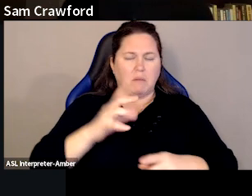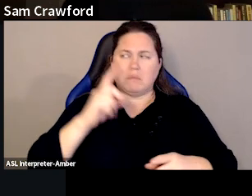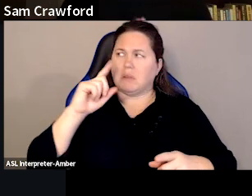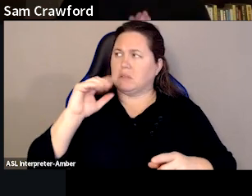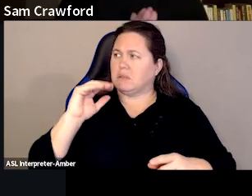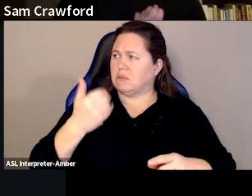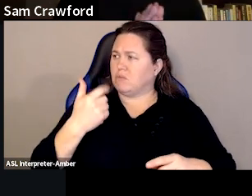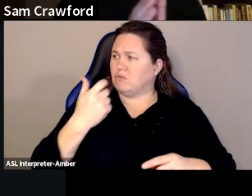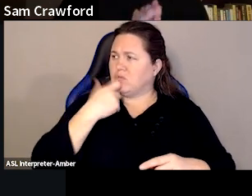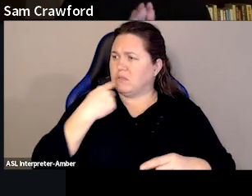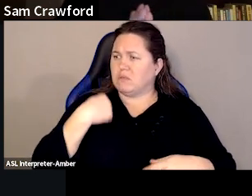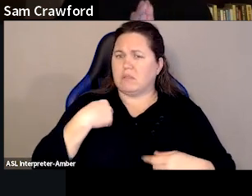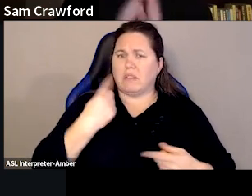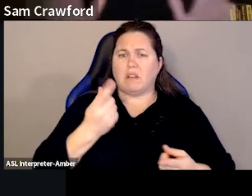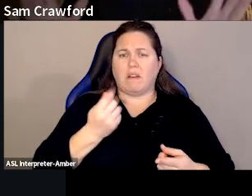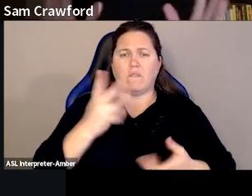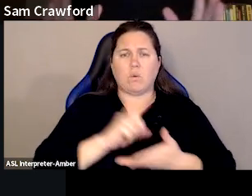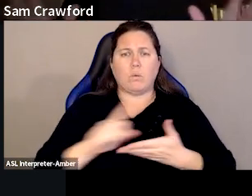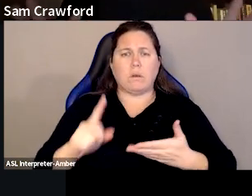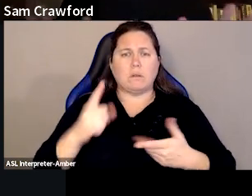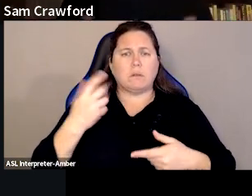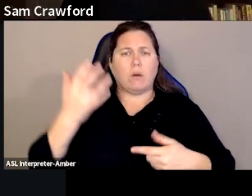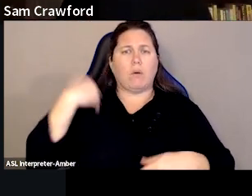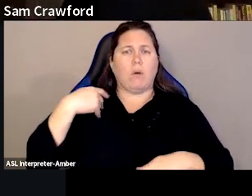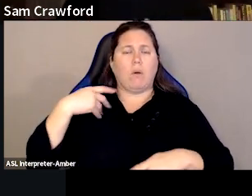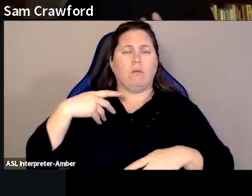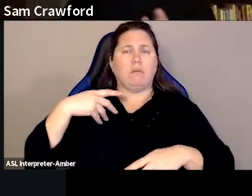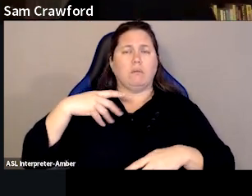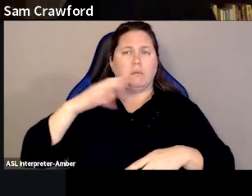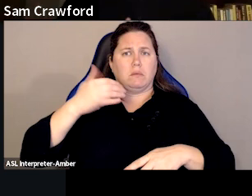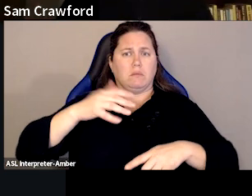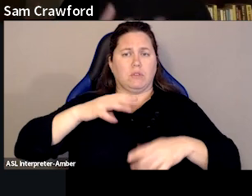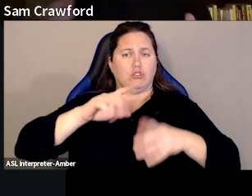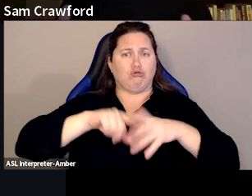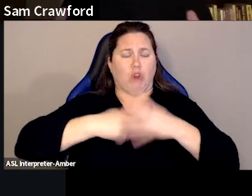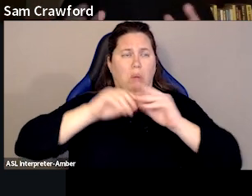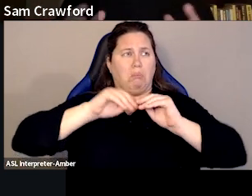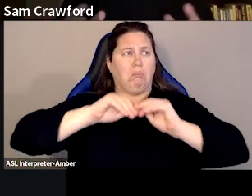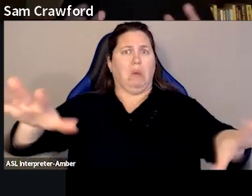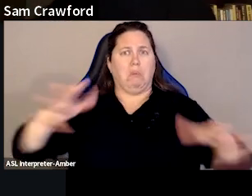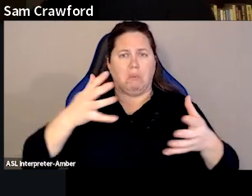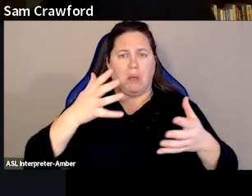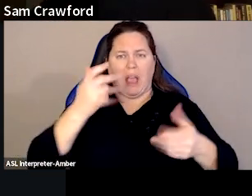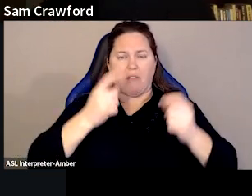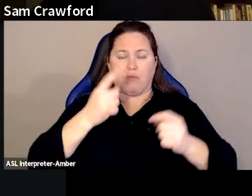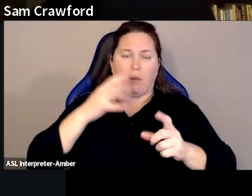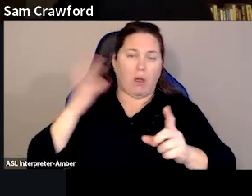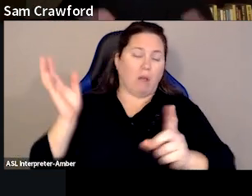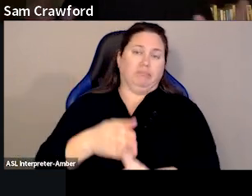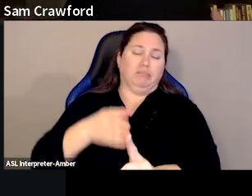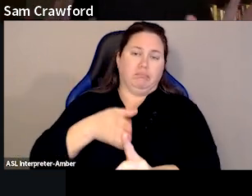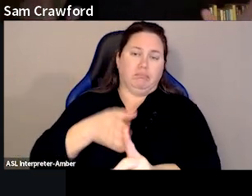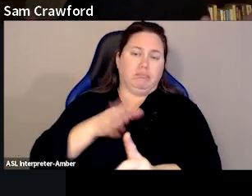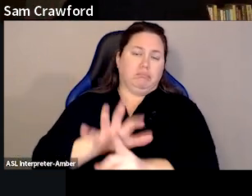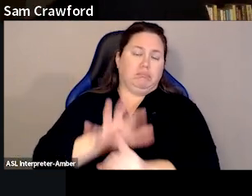nowhere. But ever since, everyone's gone crazy for it. We're all looking for the best prompts for ChatGPT to